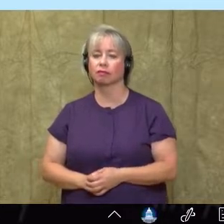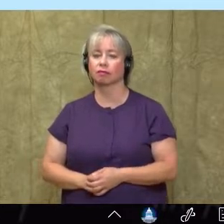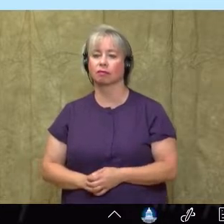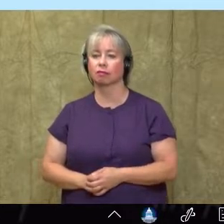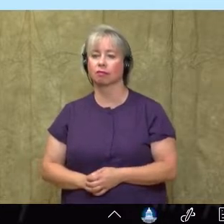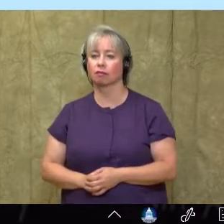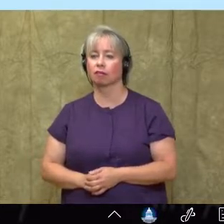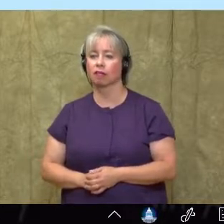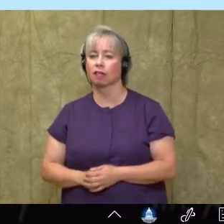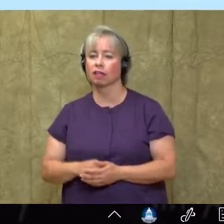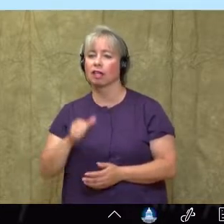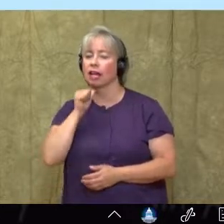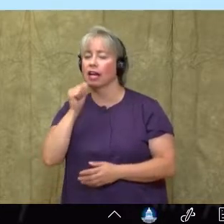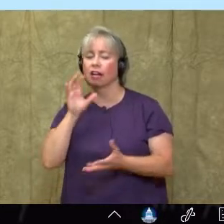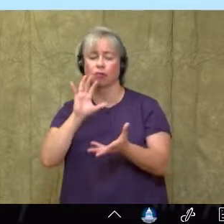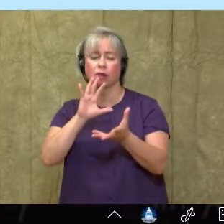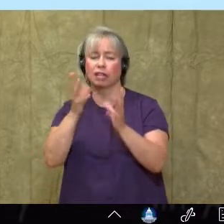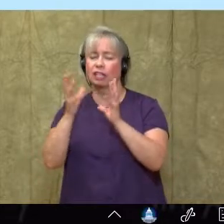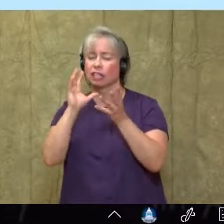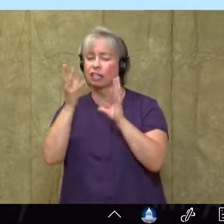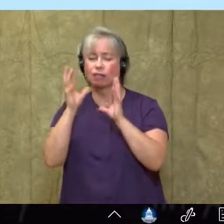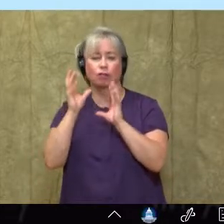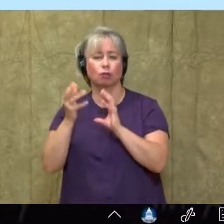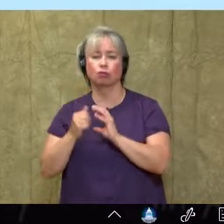those meters. I don't want to confuse you there.